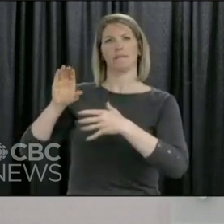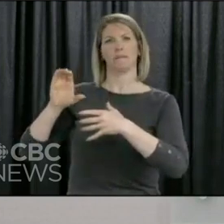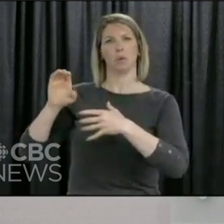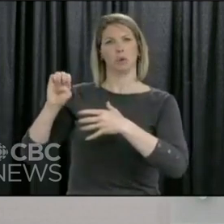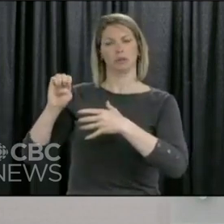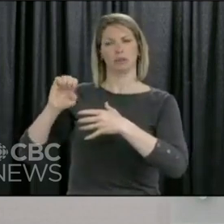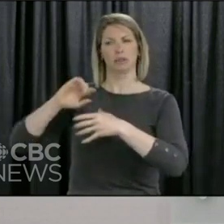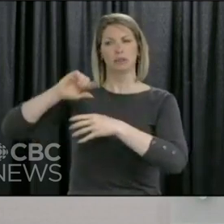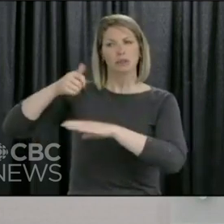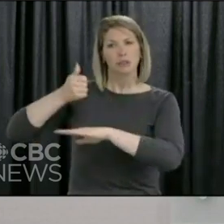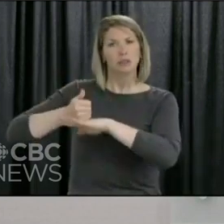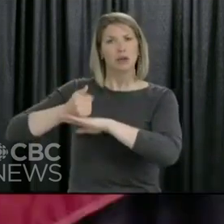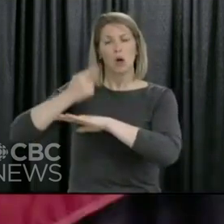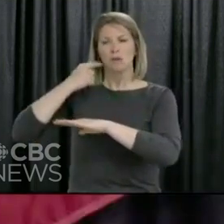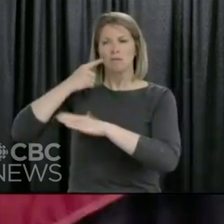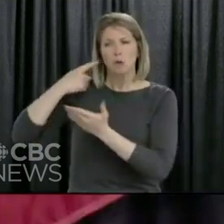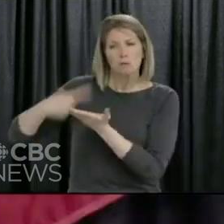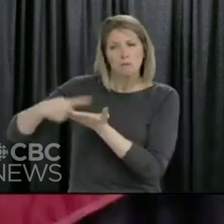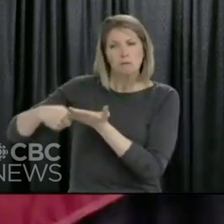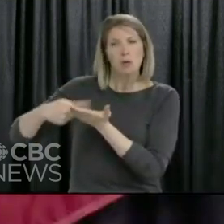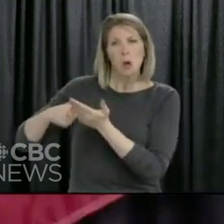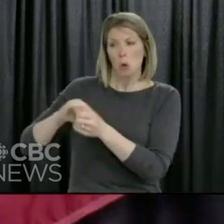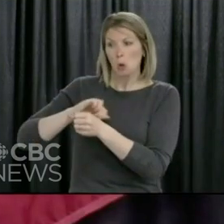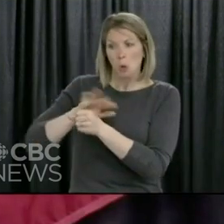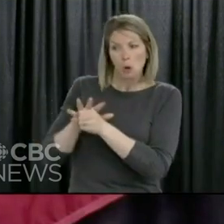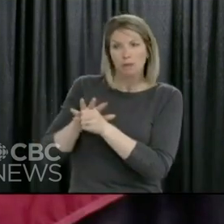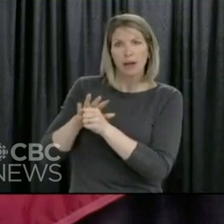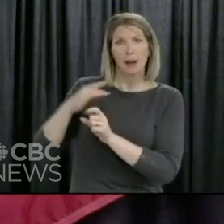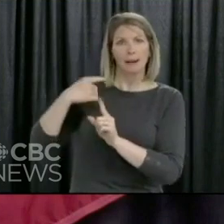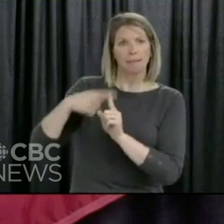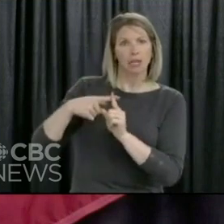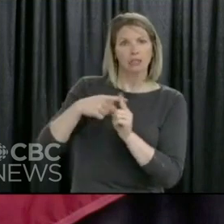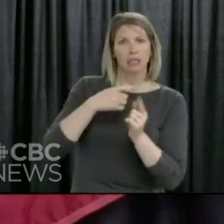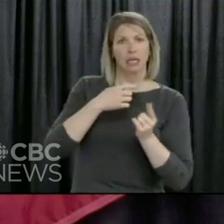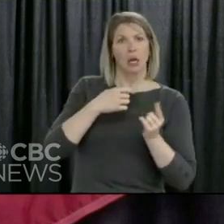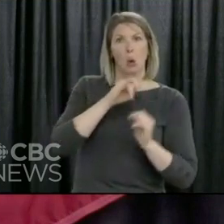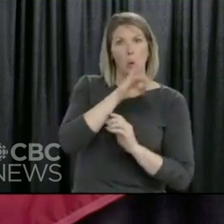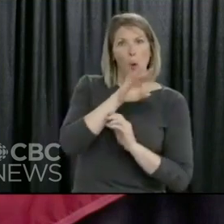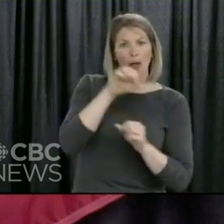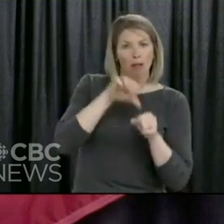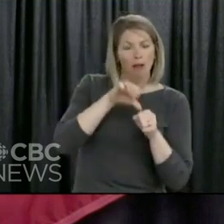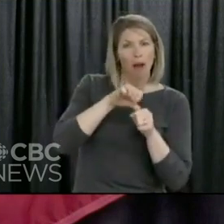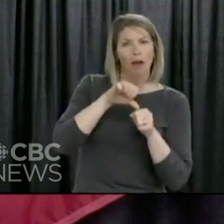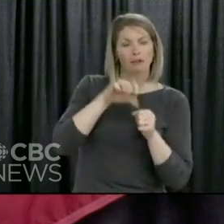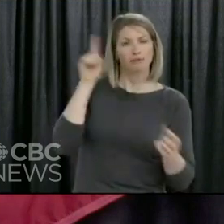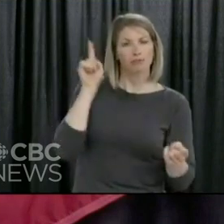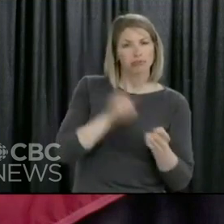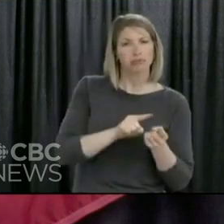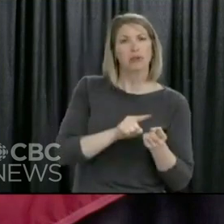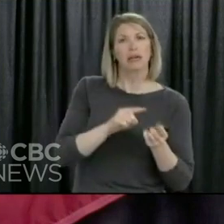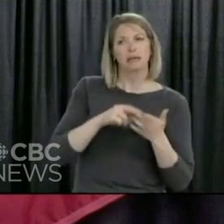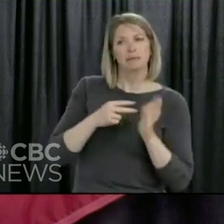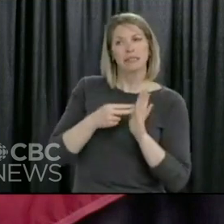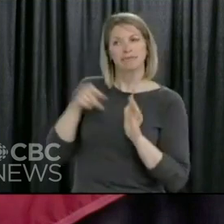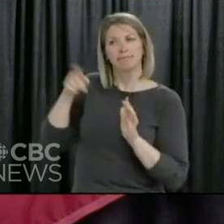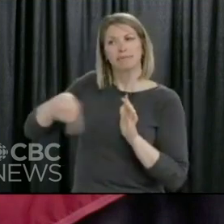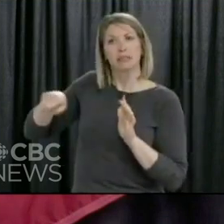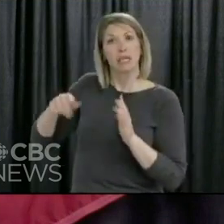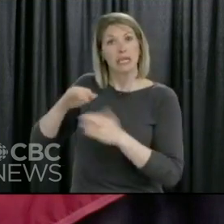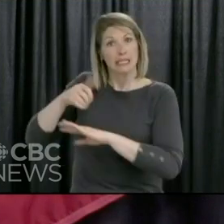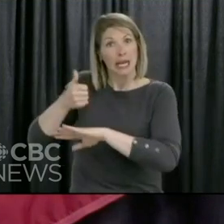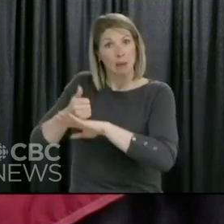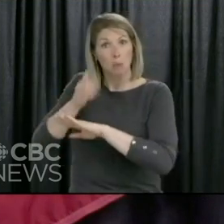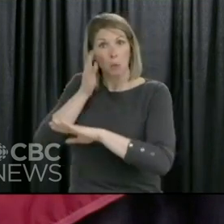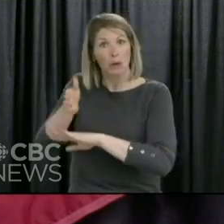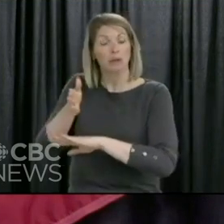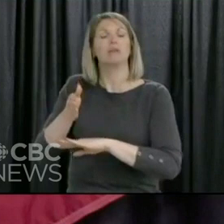the COVID-19 briefing? Yeah, so one of the things that we're doing right now, as I've been mentioned already, and I guess most people would late March would have seen my